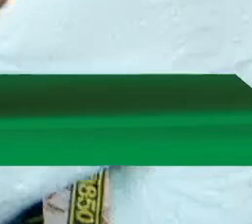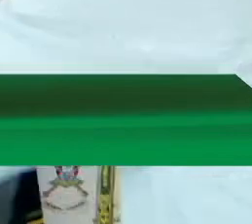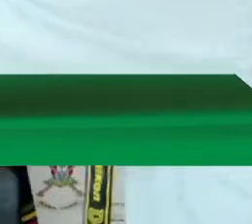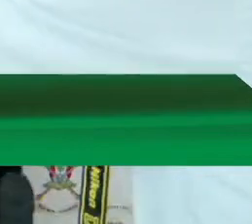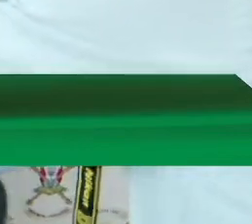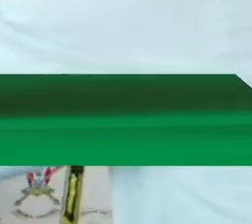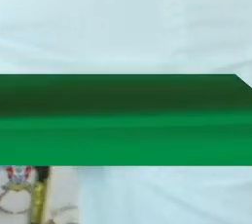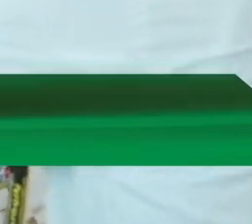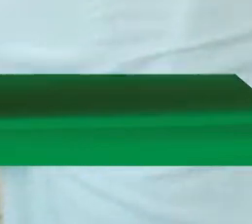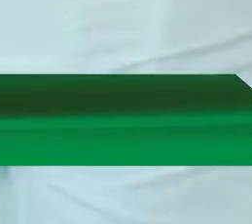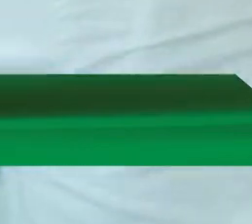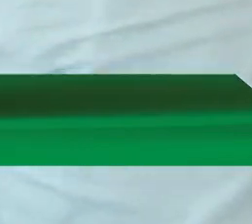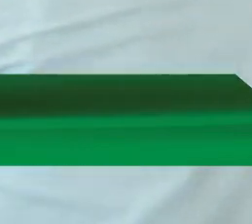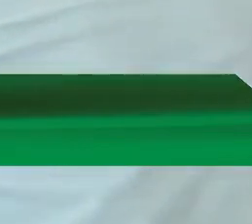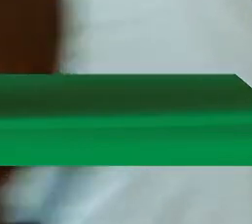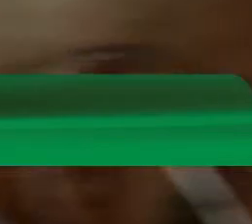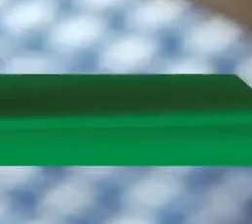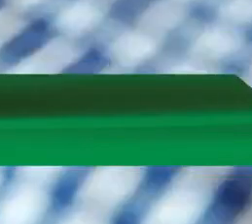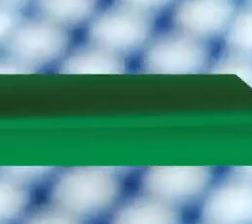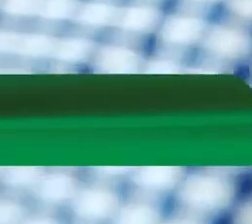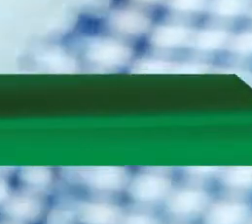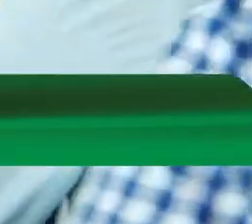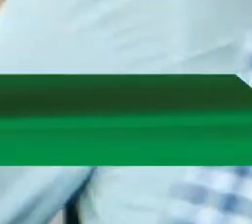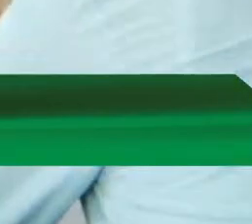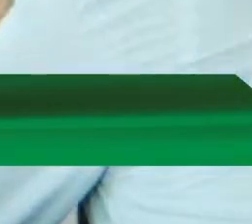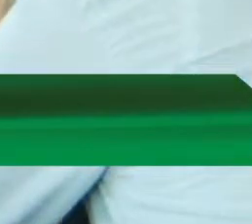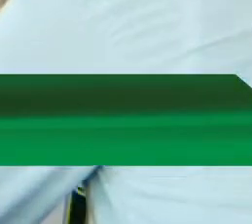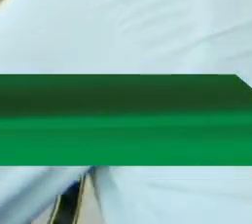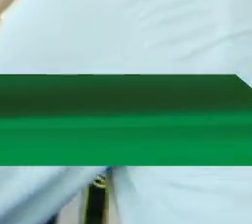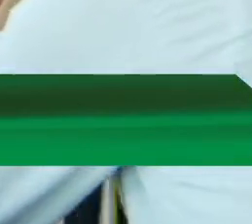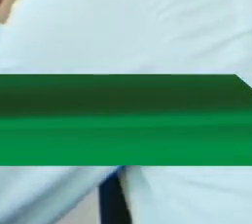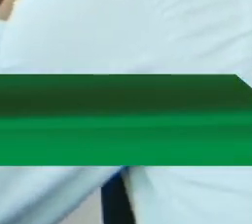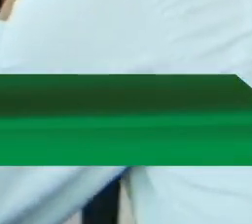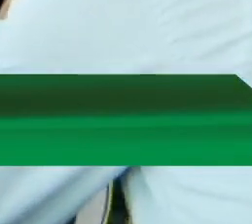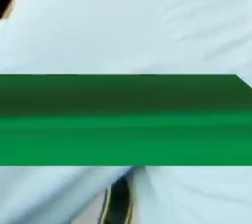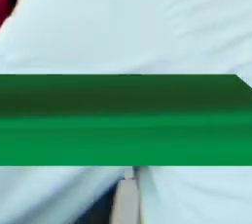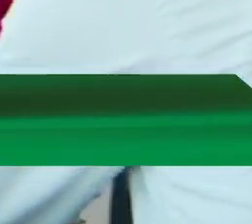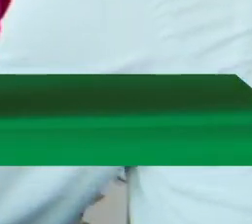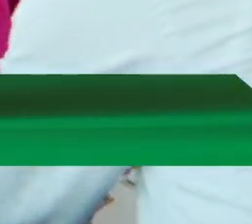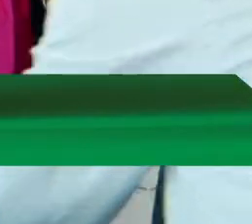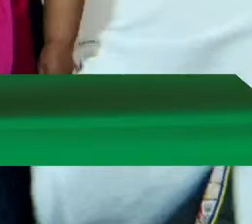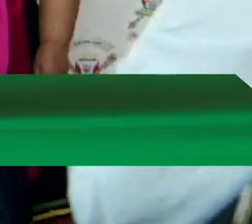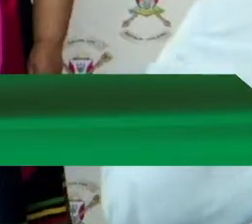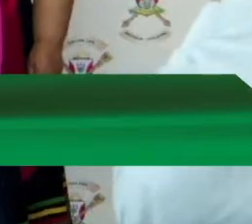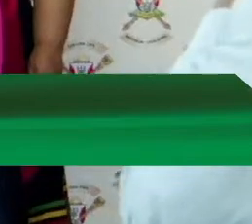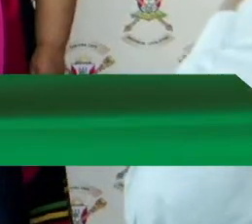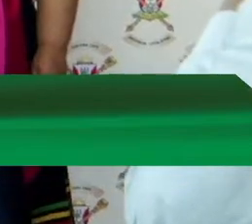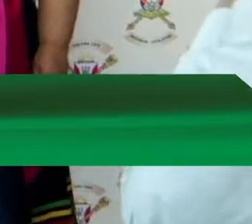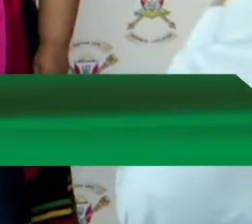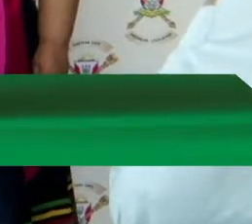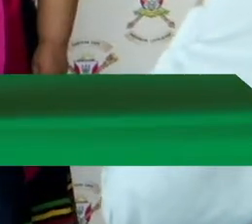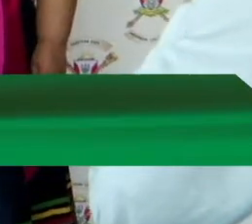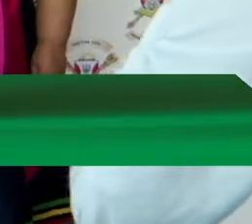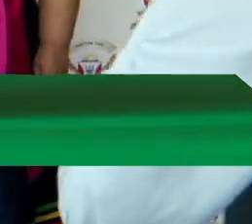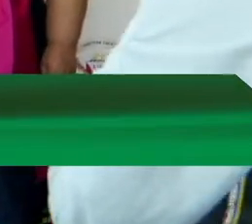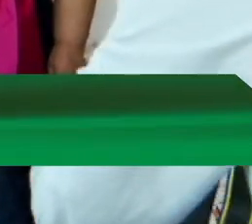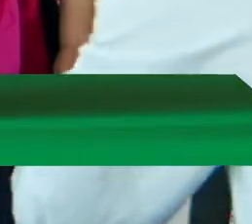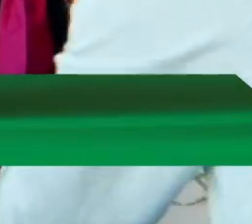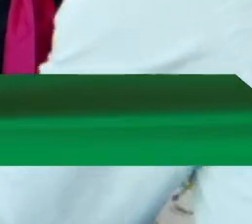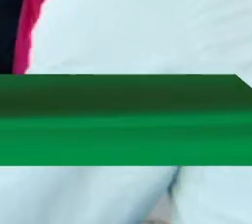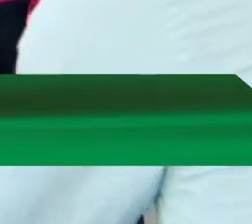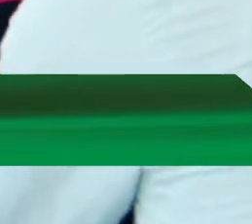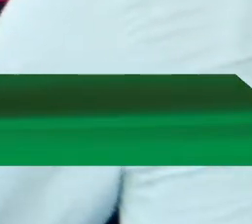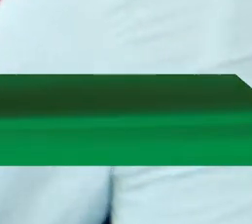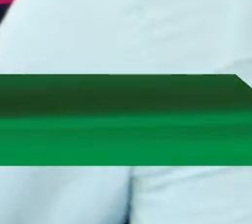amalungu yendlu yowisomthetho, i-members of the parliament okanye members of the